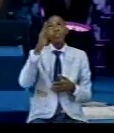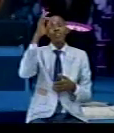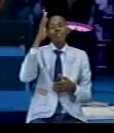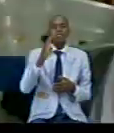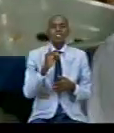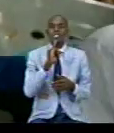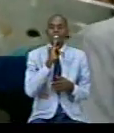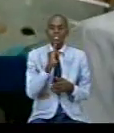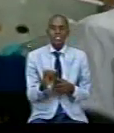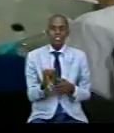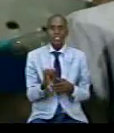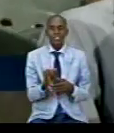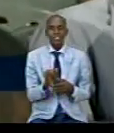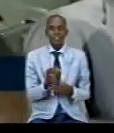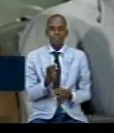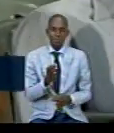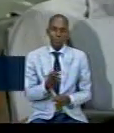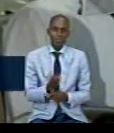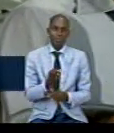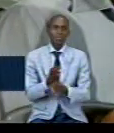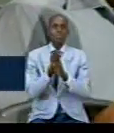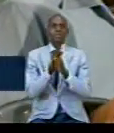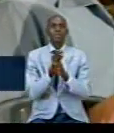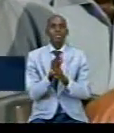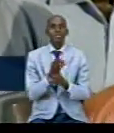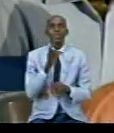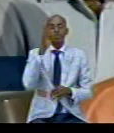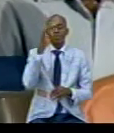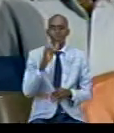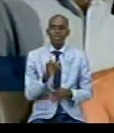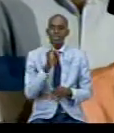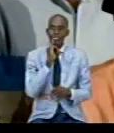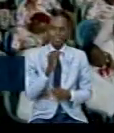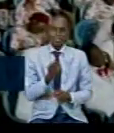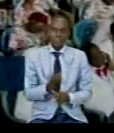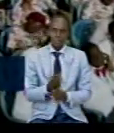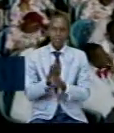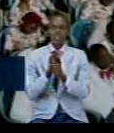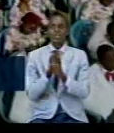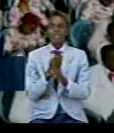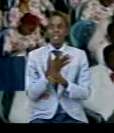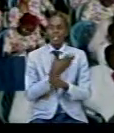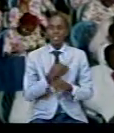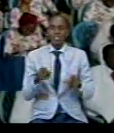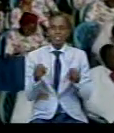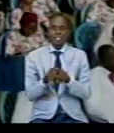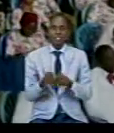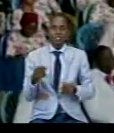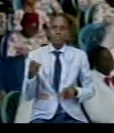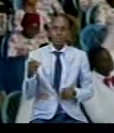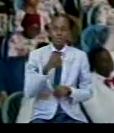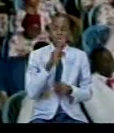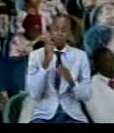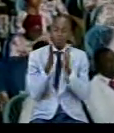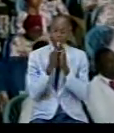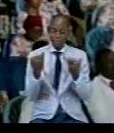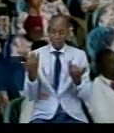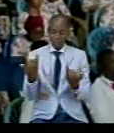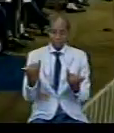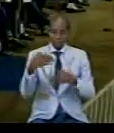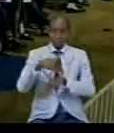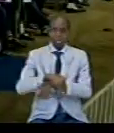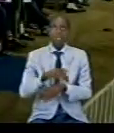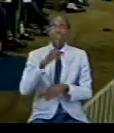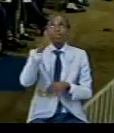Tonight, God is faithful. As we pray tonight, God is faithful,